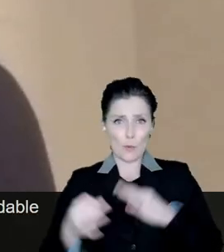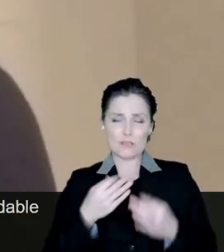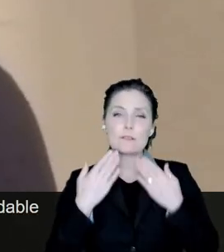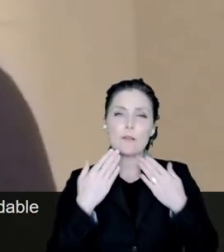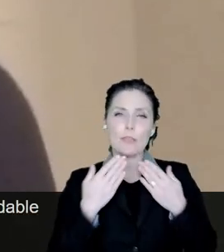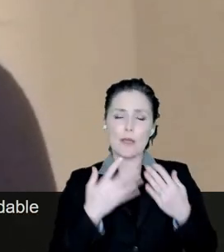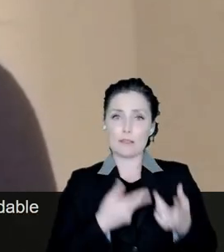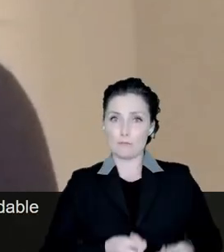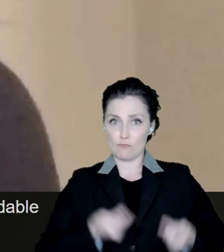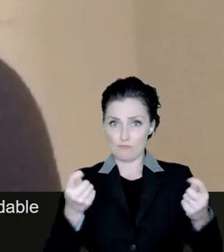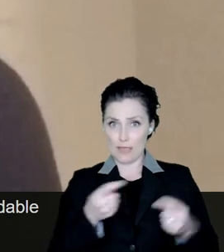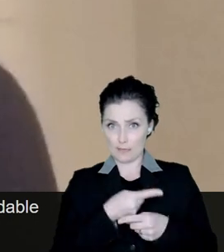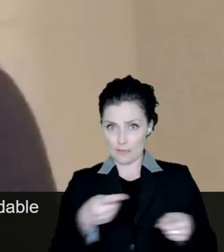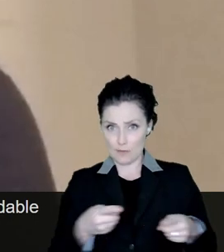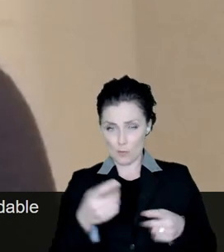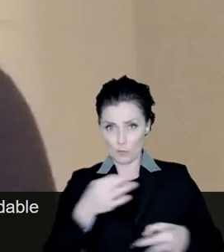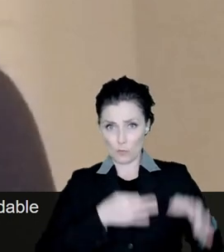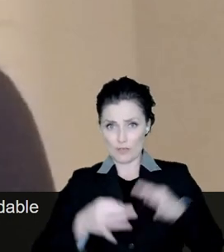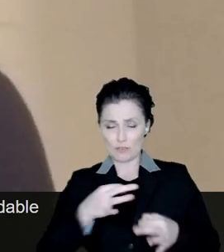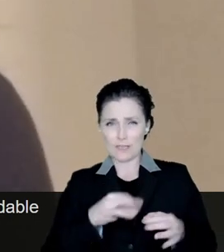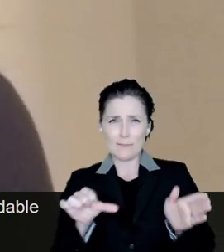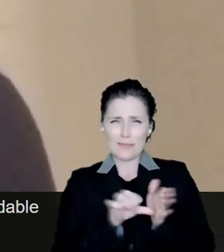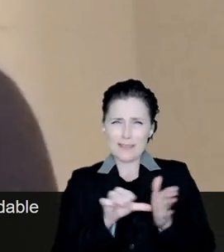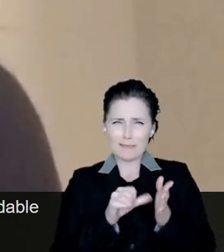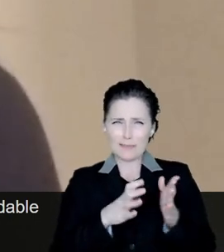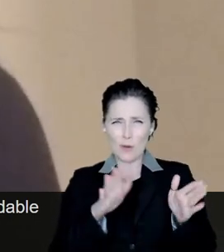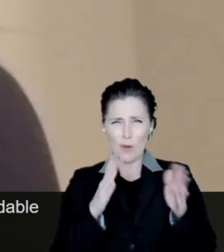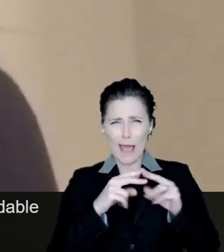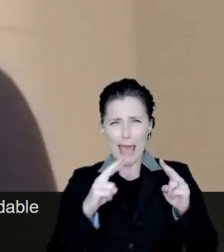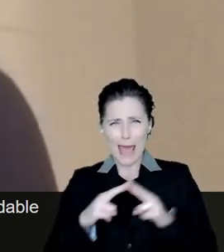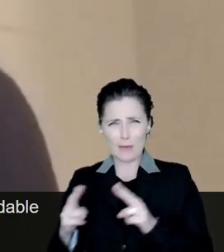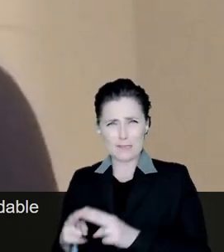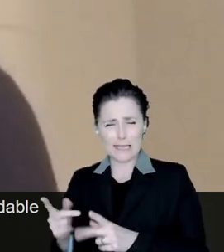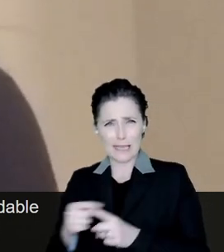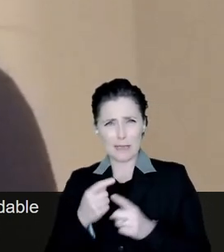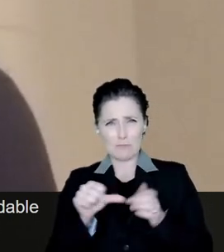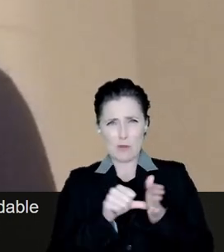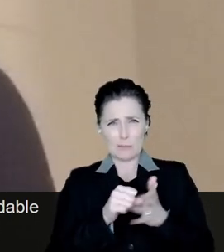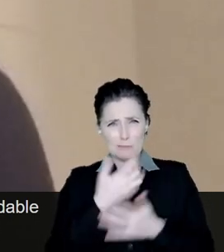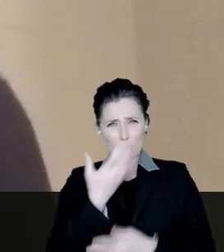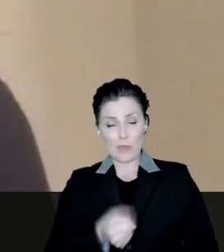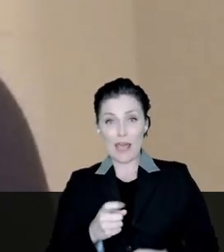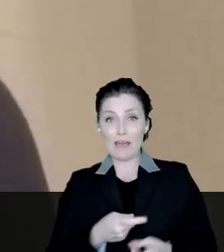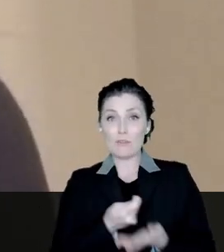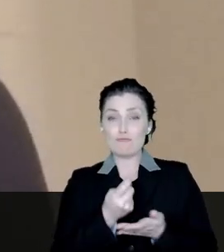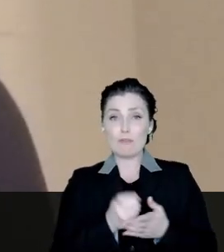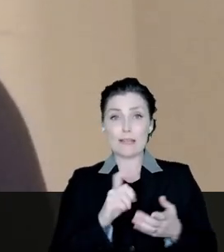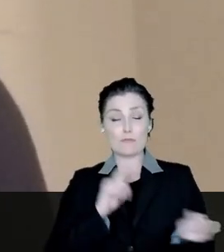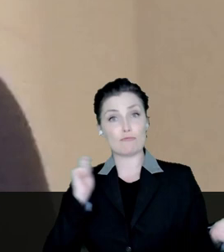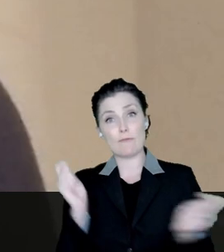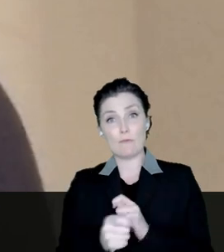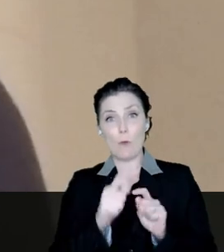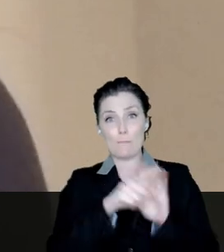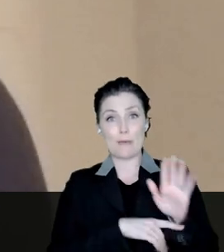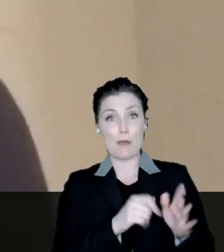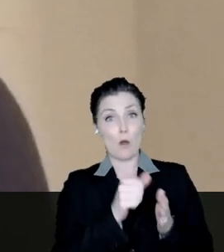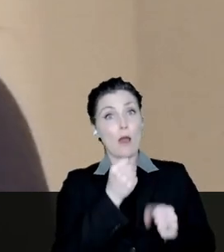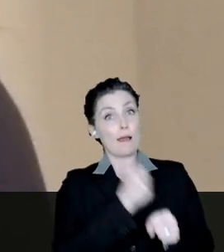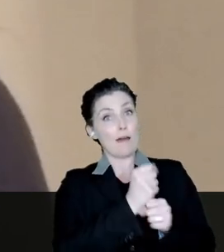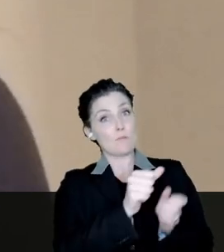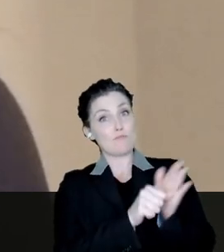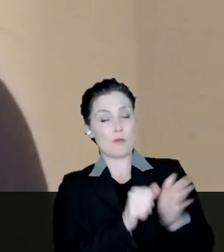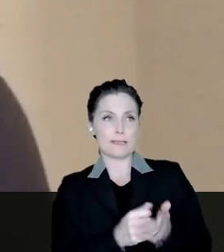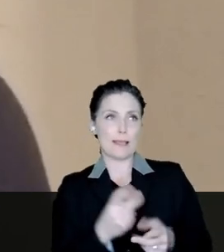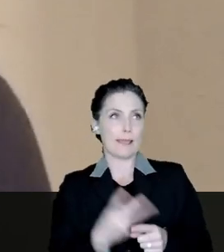raising the difficult housing conditions that we have. And this renter reform bill that we've been promised by the government, again and again with